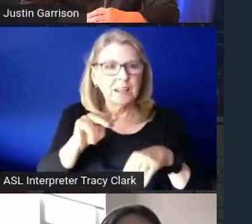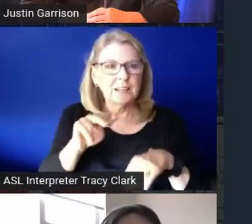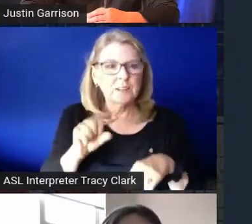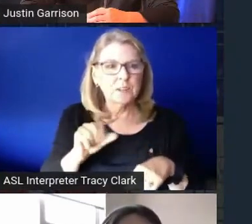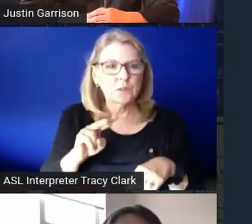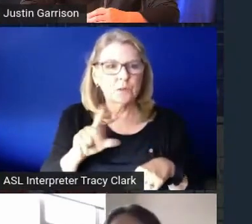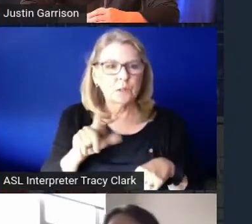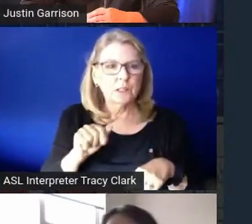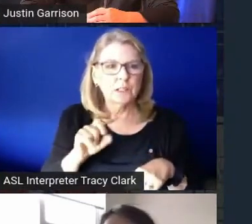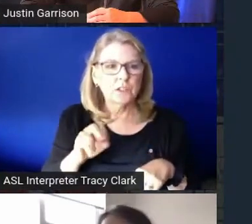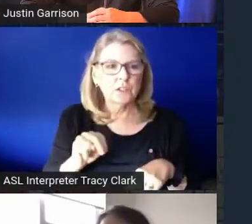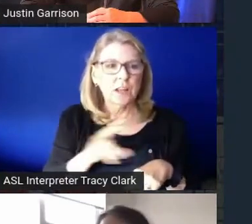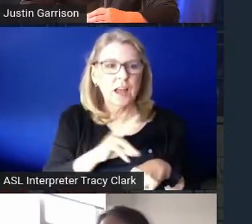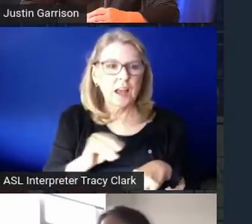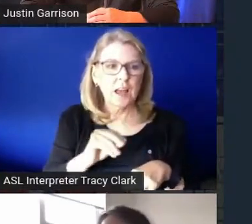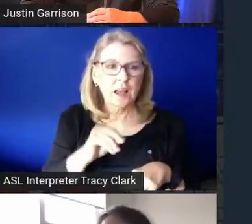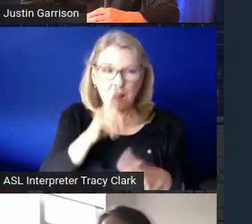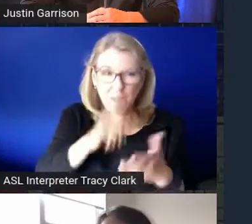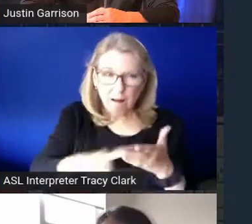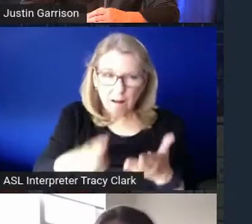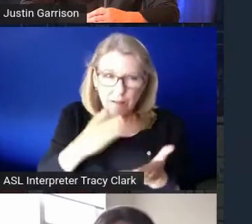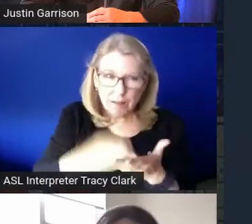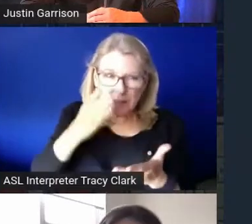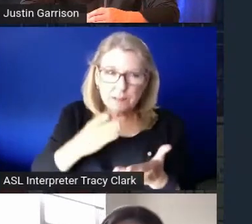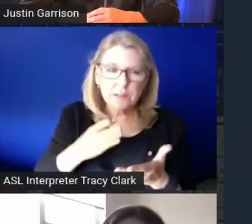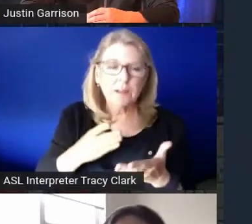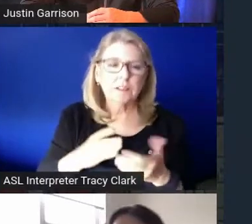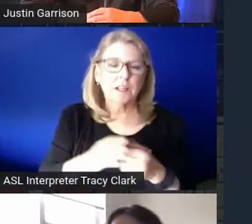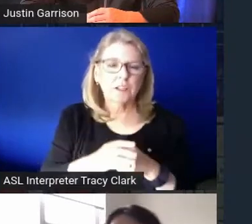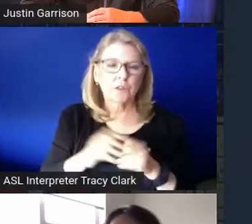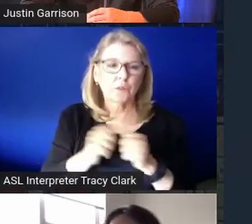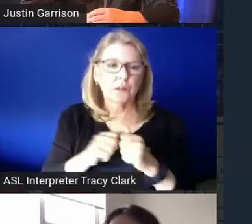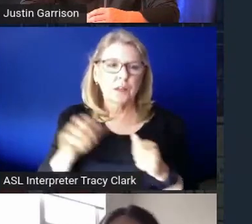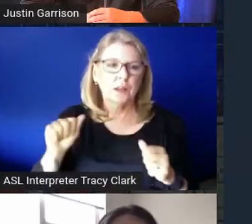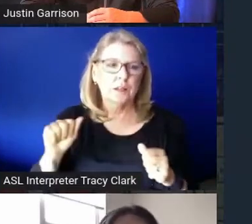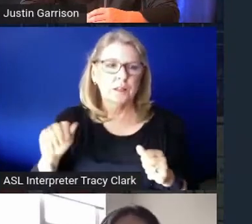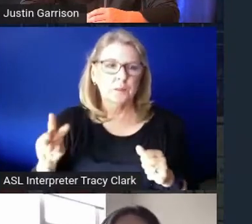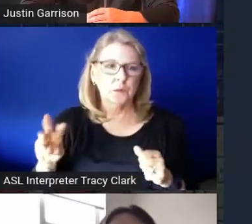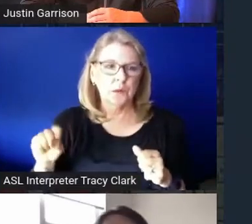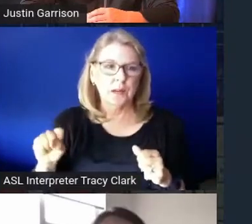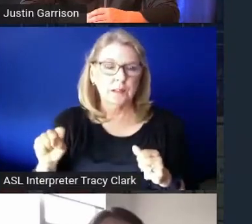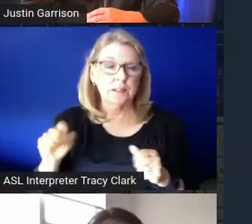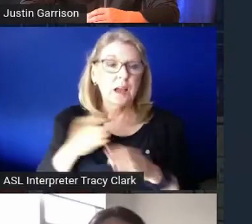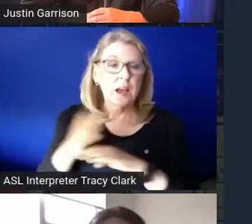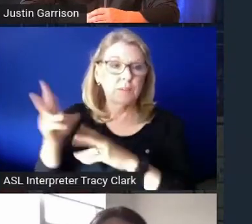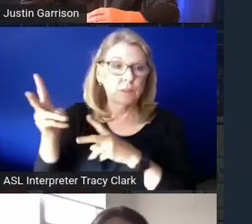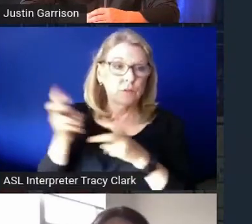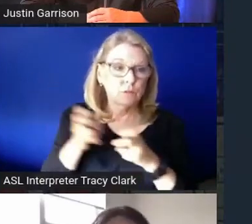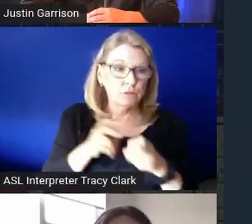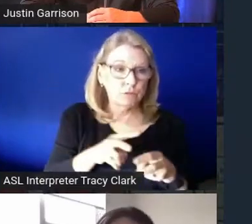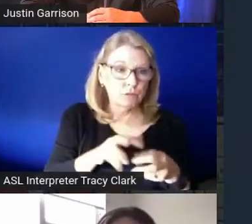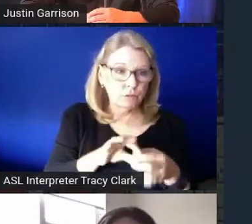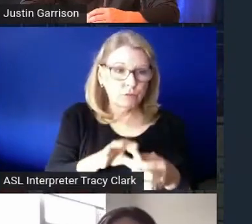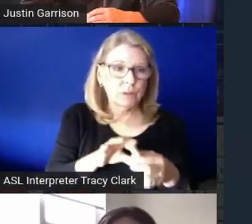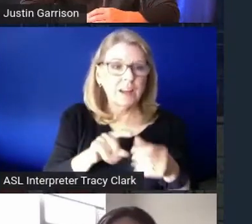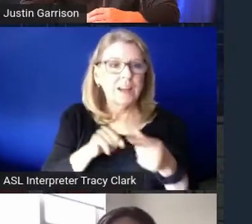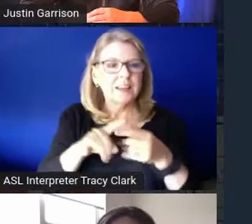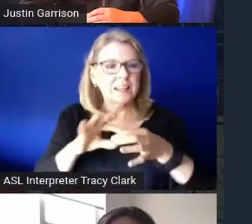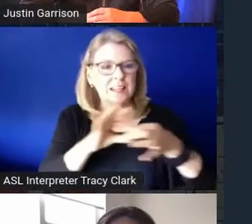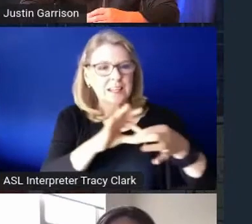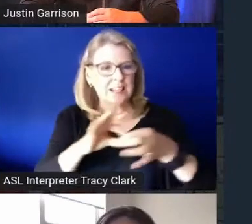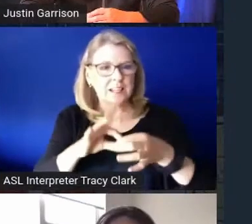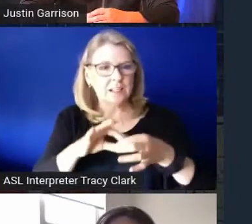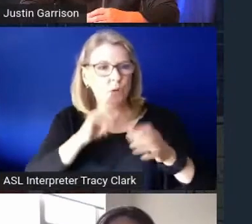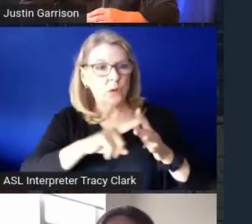authentication with AWS. By the end of that, the connector itself would initiate and maintain a